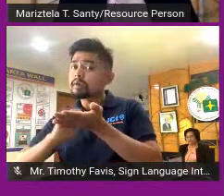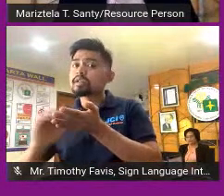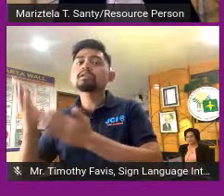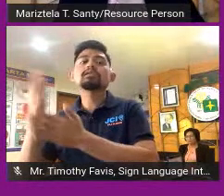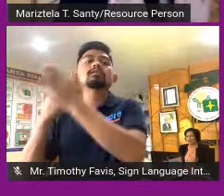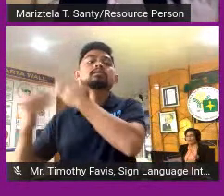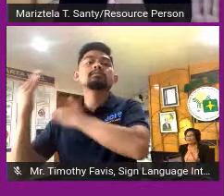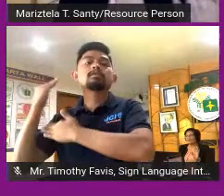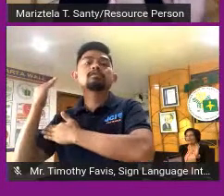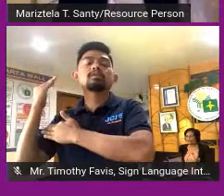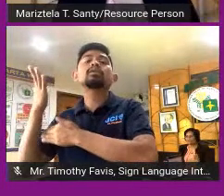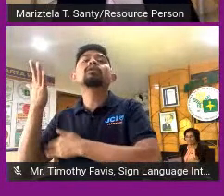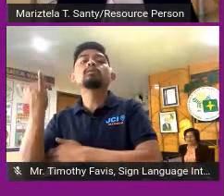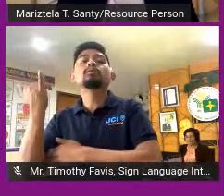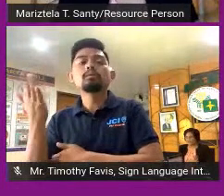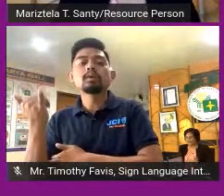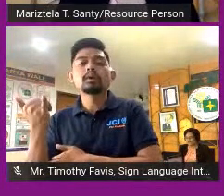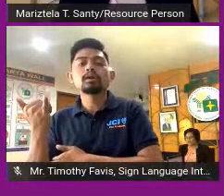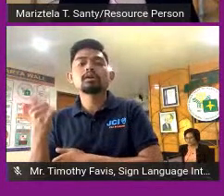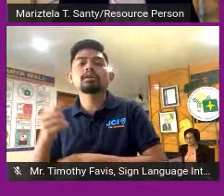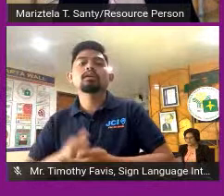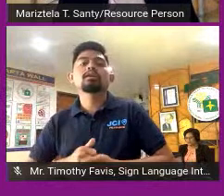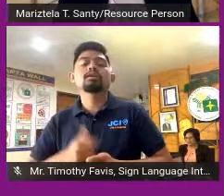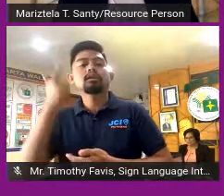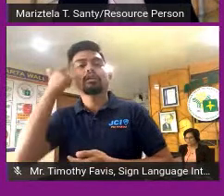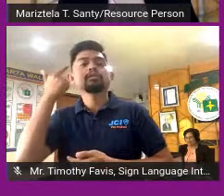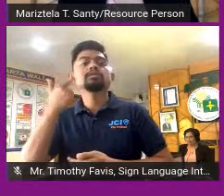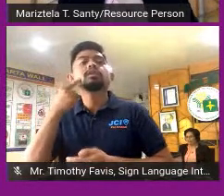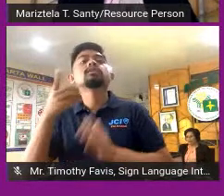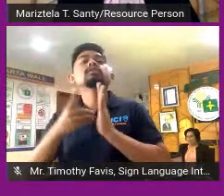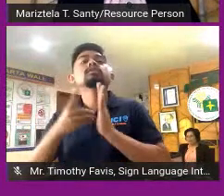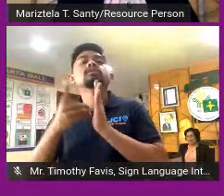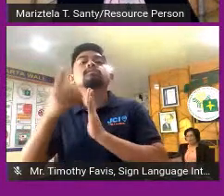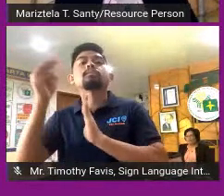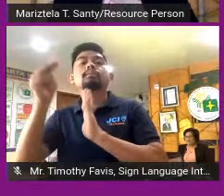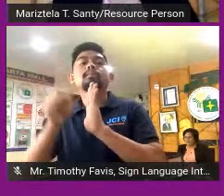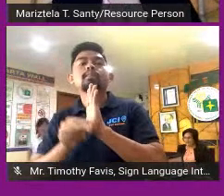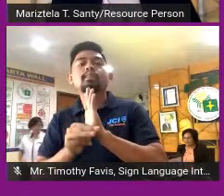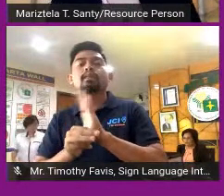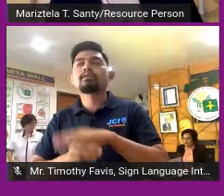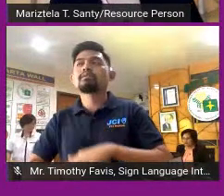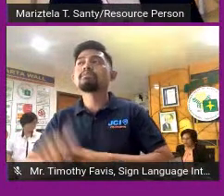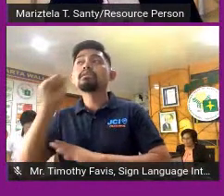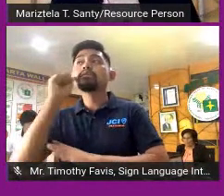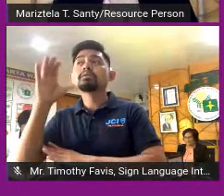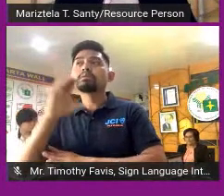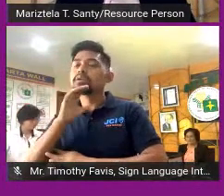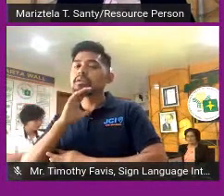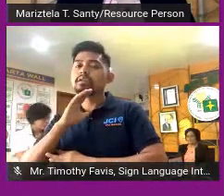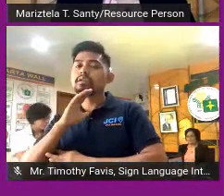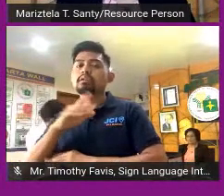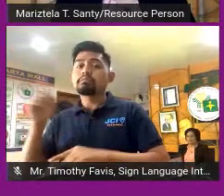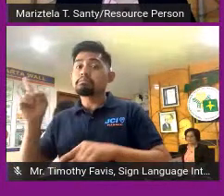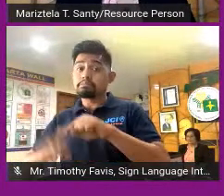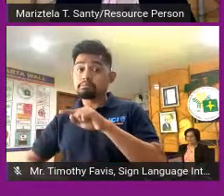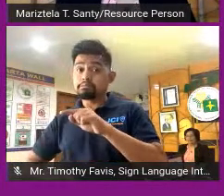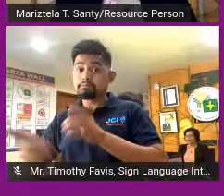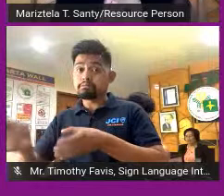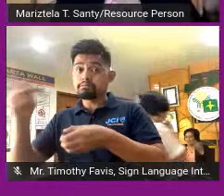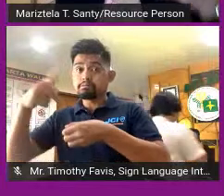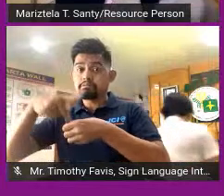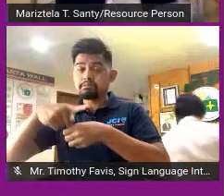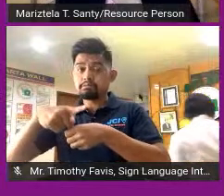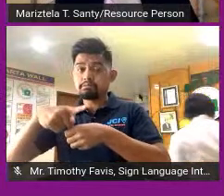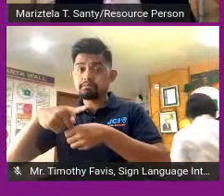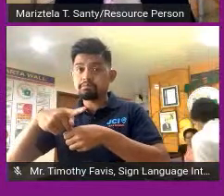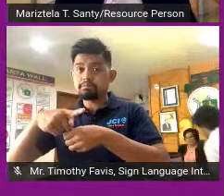panahon kung bakit nagkaroon tayo ng gender in development. Ano po? Women not allowed to join politics.